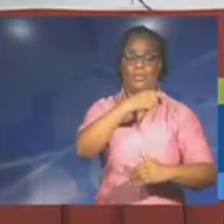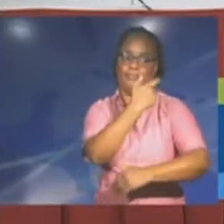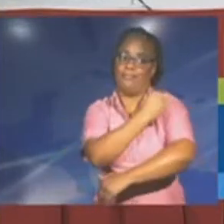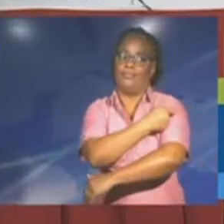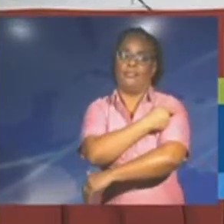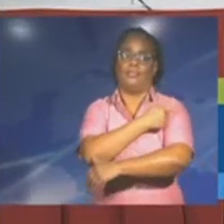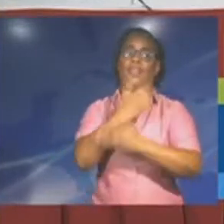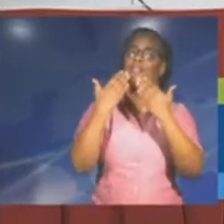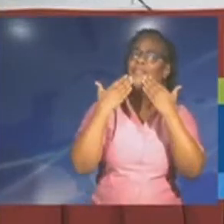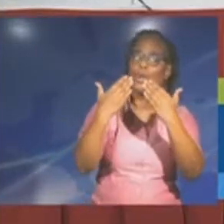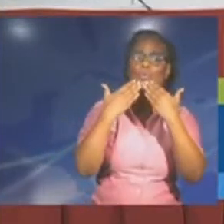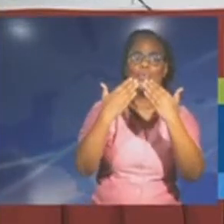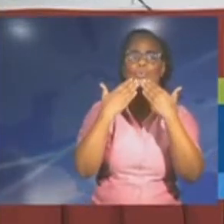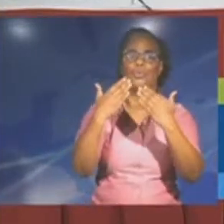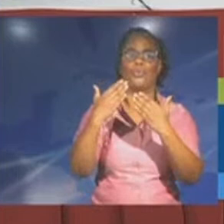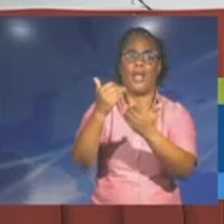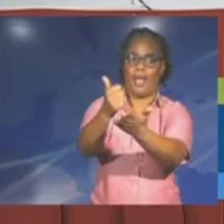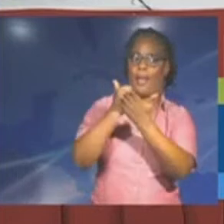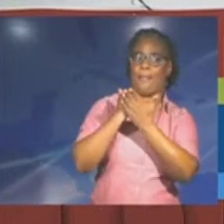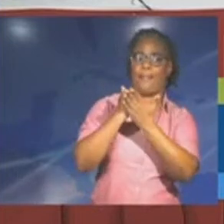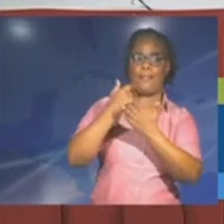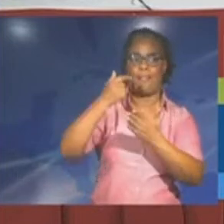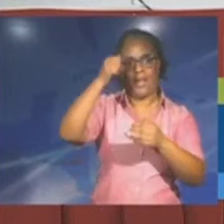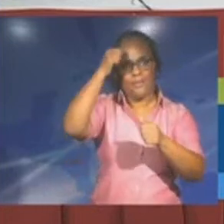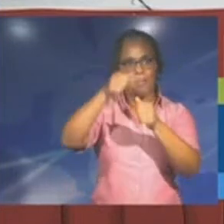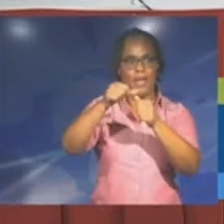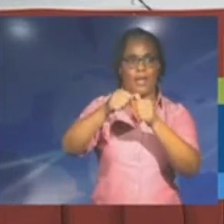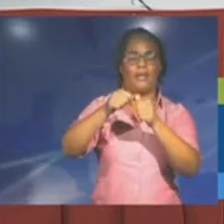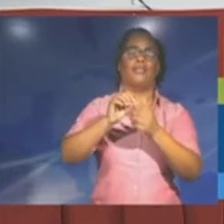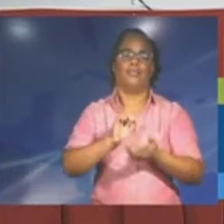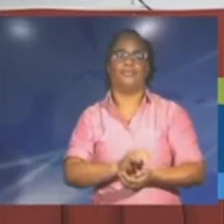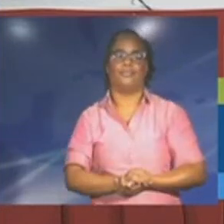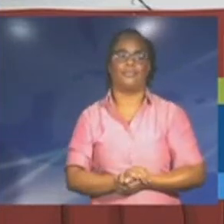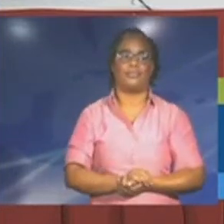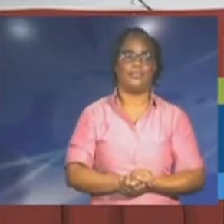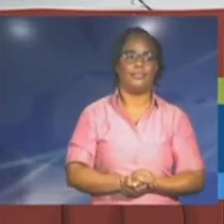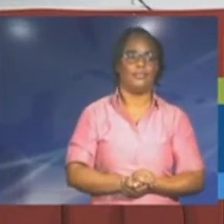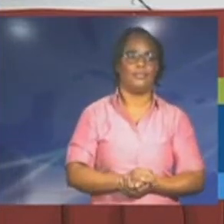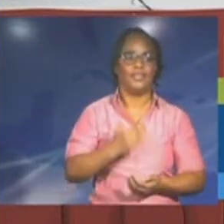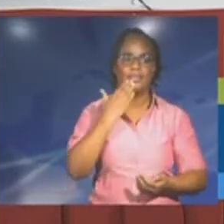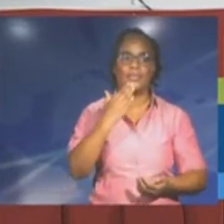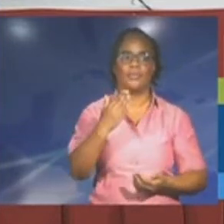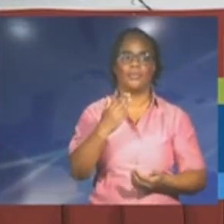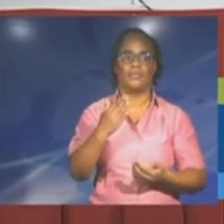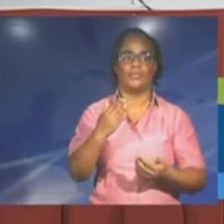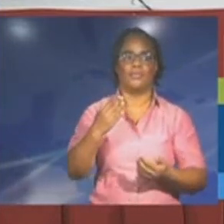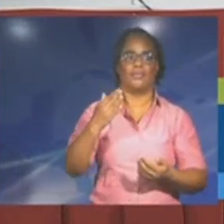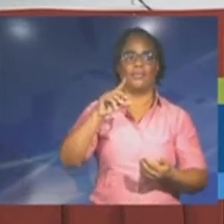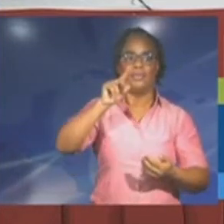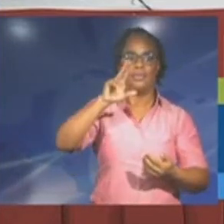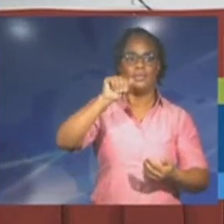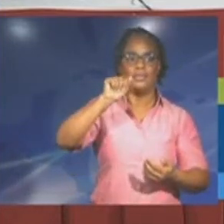Thank you very much, Minister. We go to azpnews.com for your follow-up question.